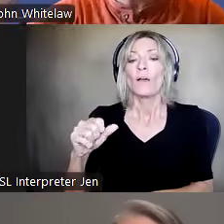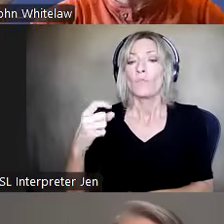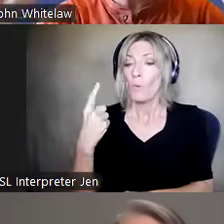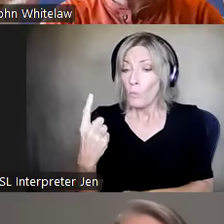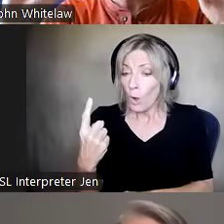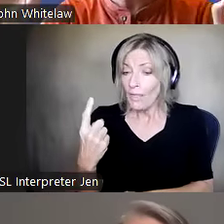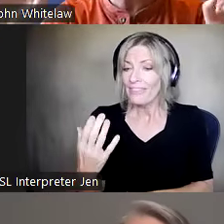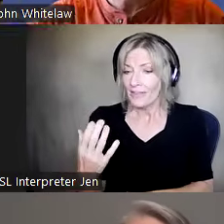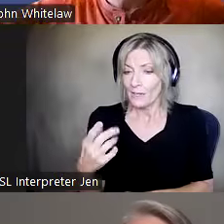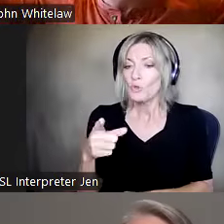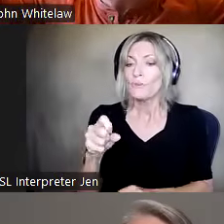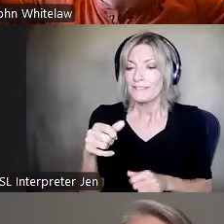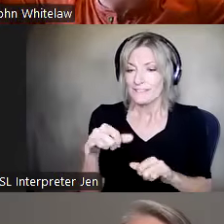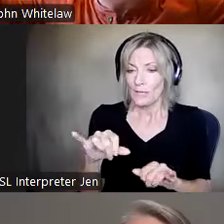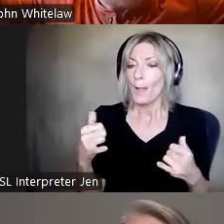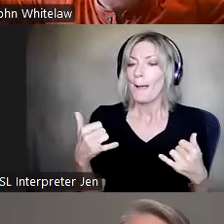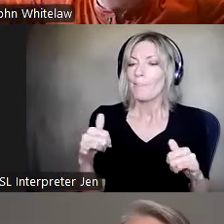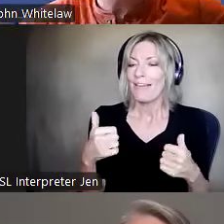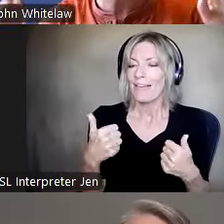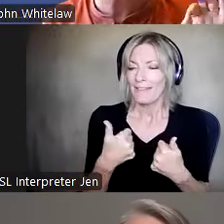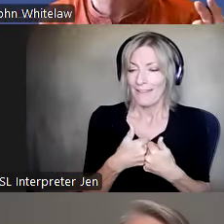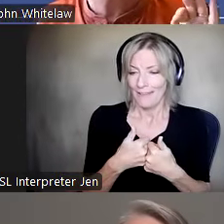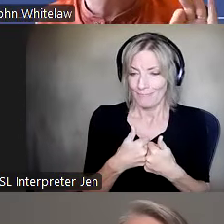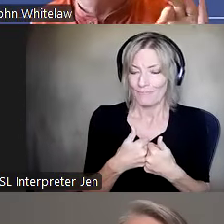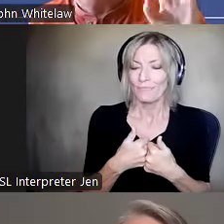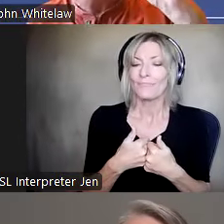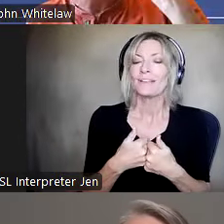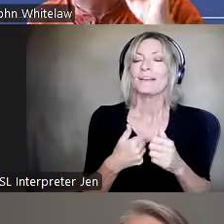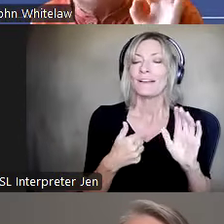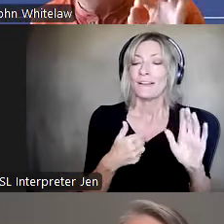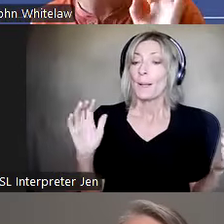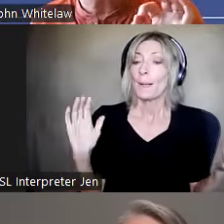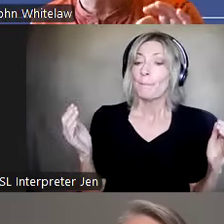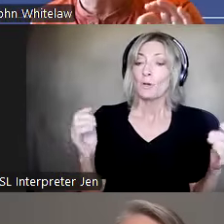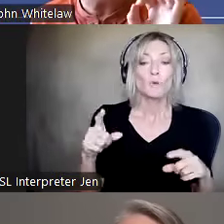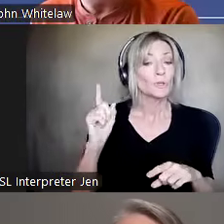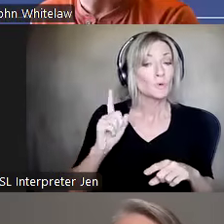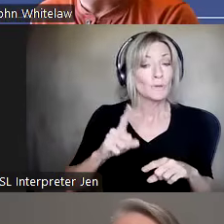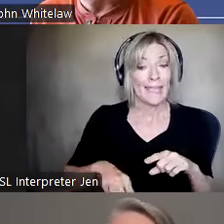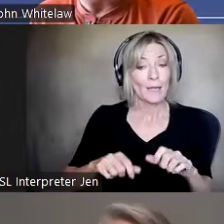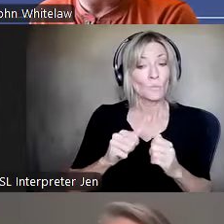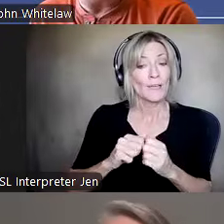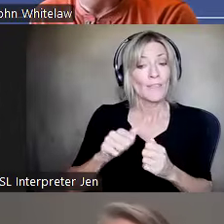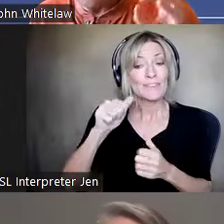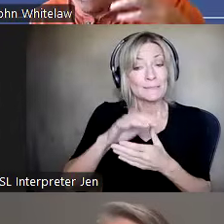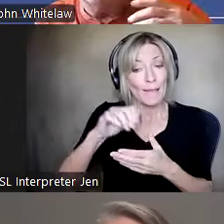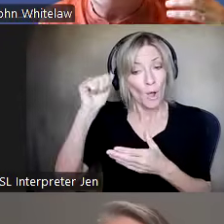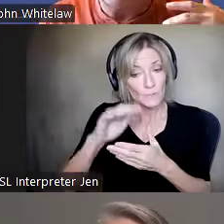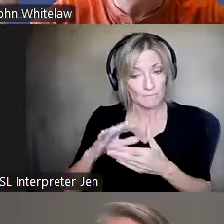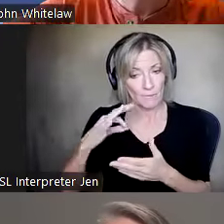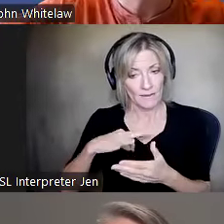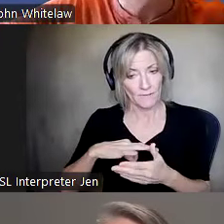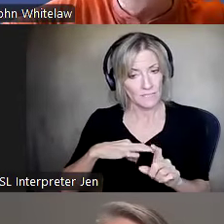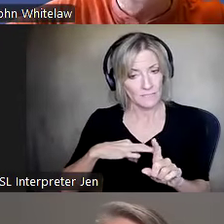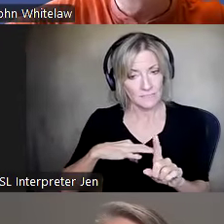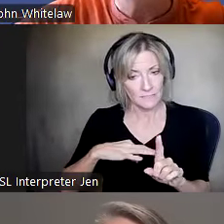you can still play the game. And I want to contrast it with you cannot do that with spouses' benefits, right? Kate